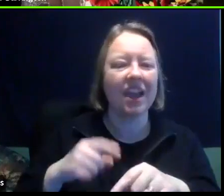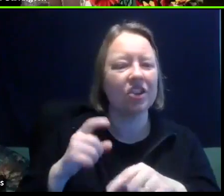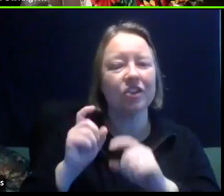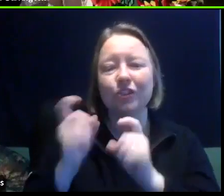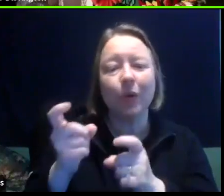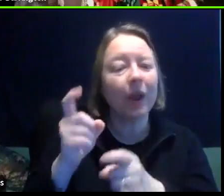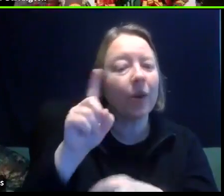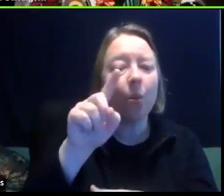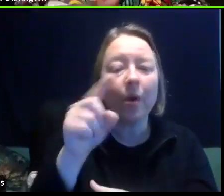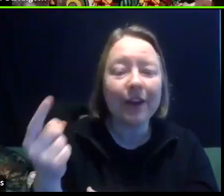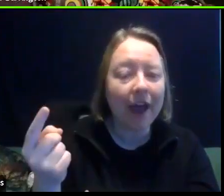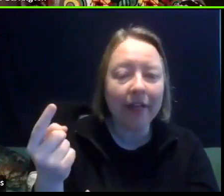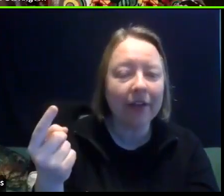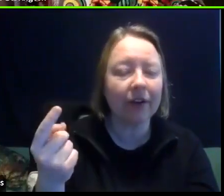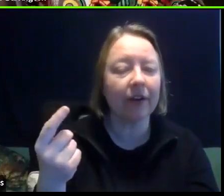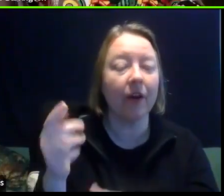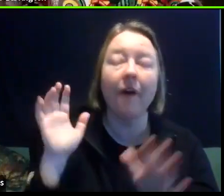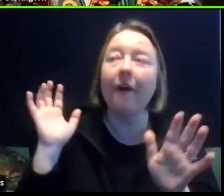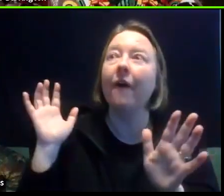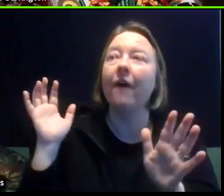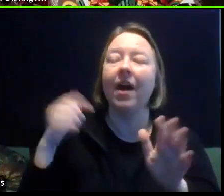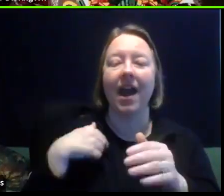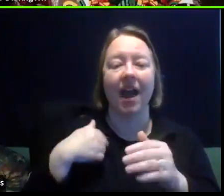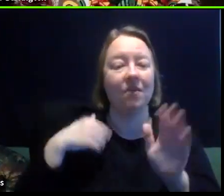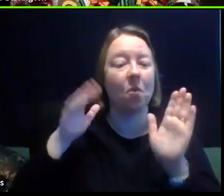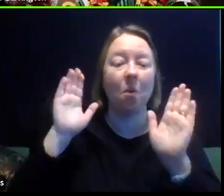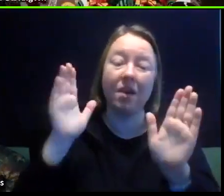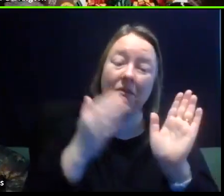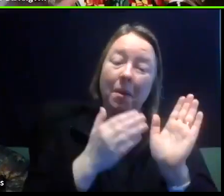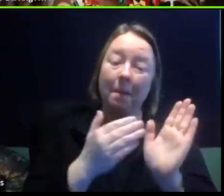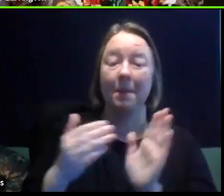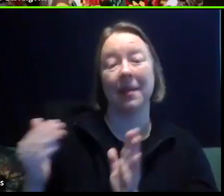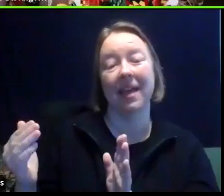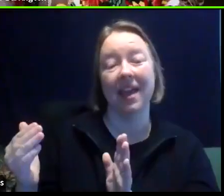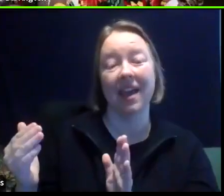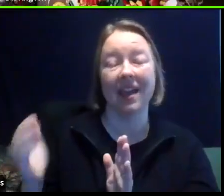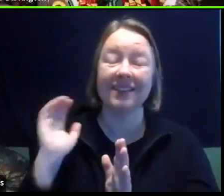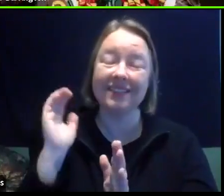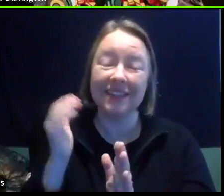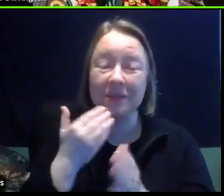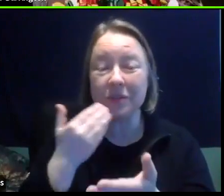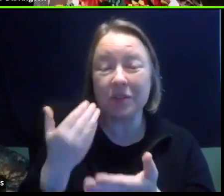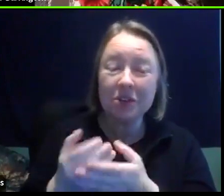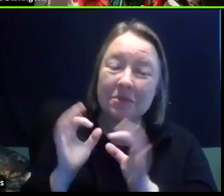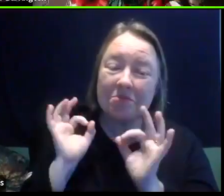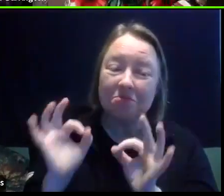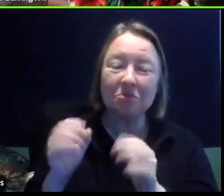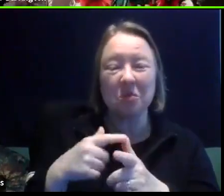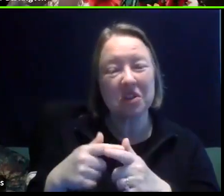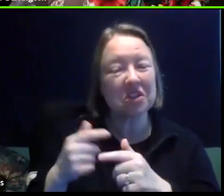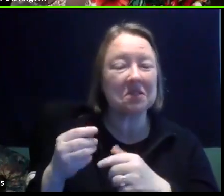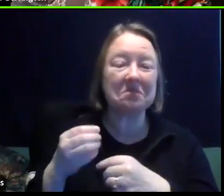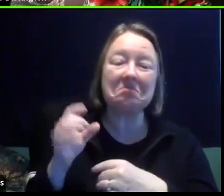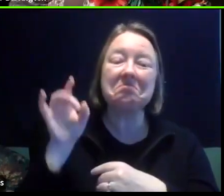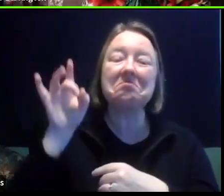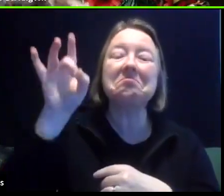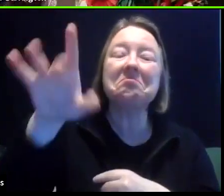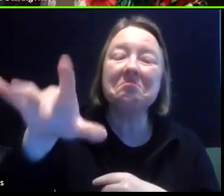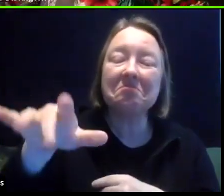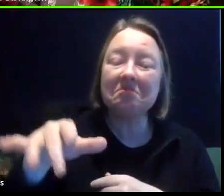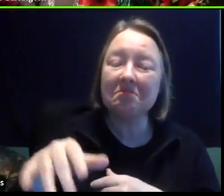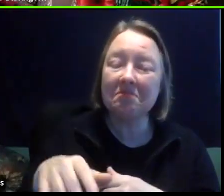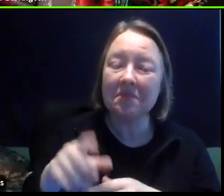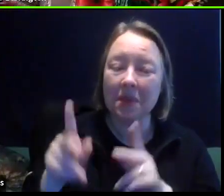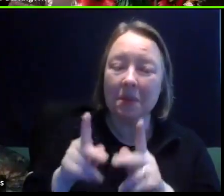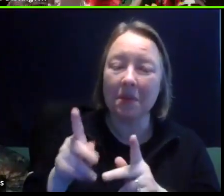just throw, I came up with this wonderful plan. It sounded good. we'll just throw that out to the people and